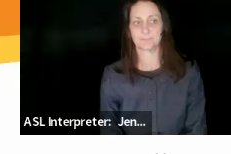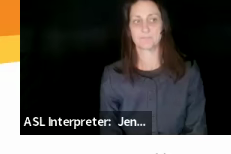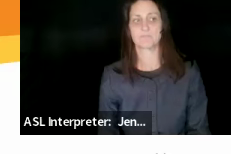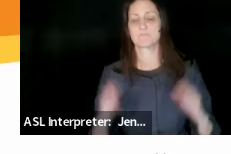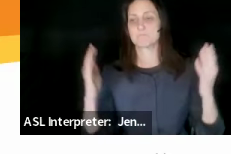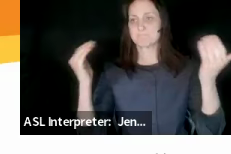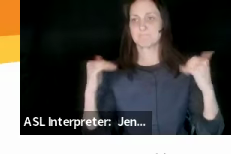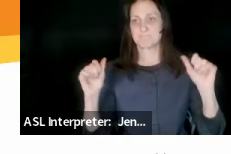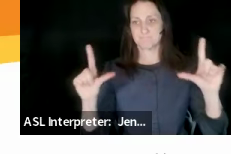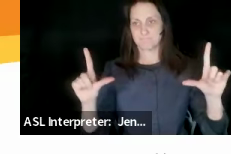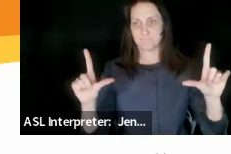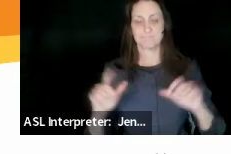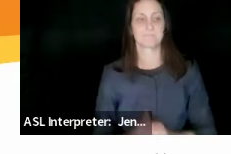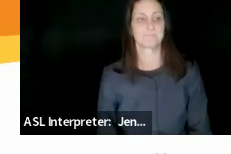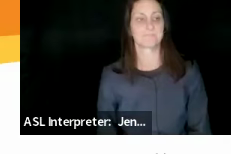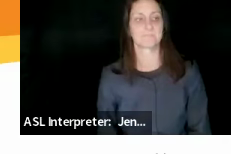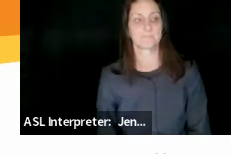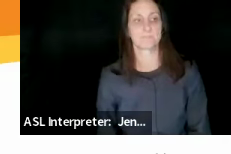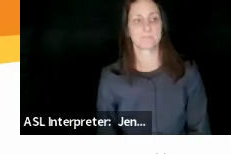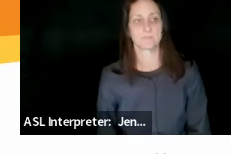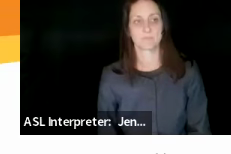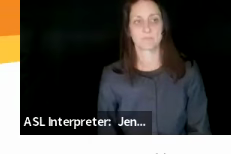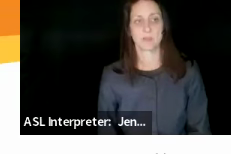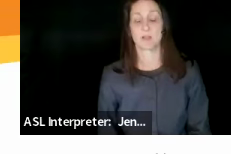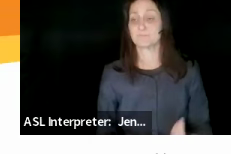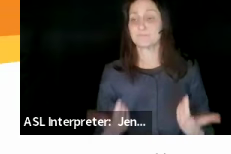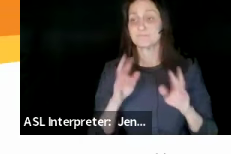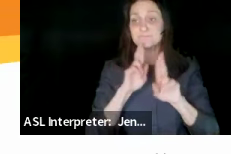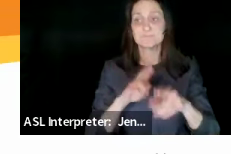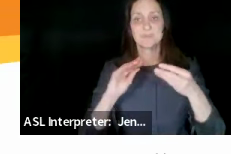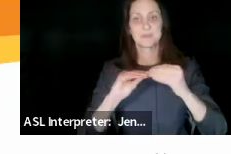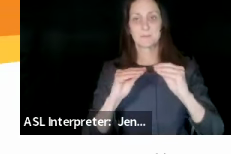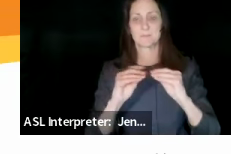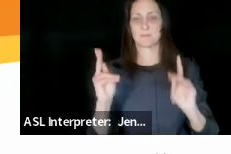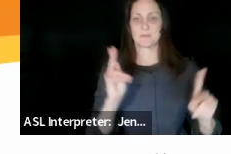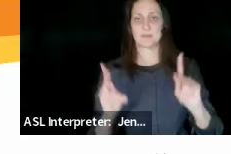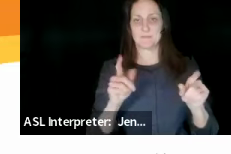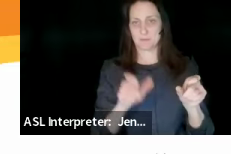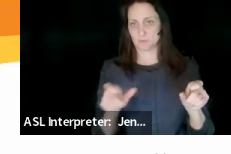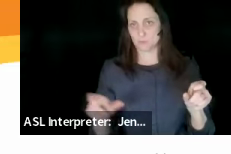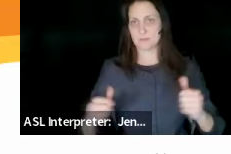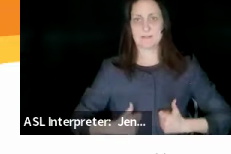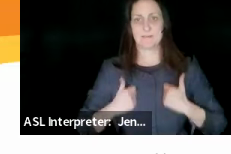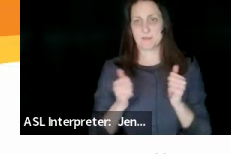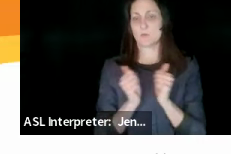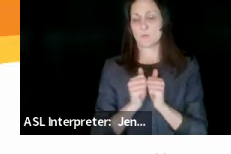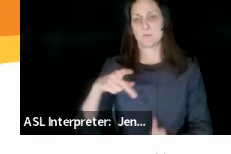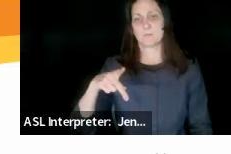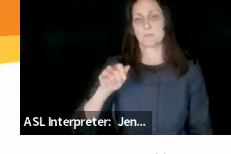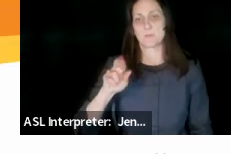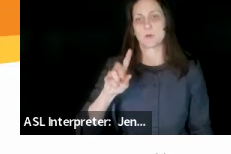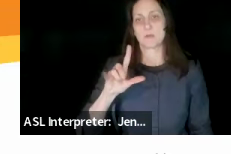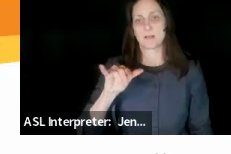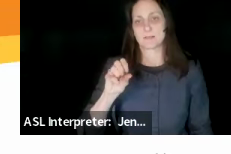Then we come to the area where we report the numbers of individuals living with paralysis that's going to be served. And we know that